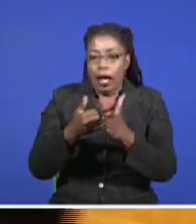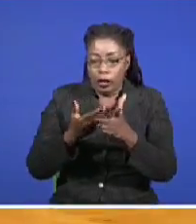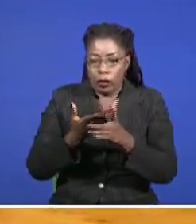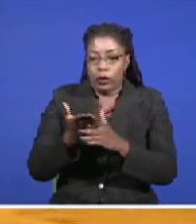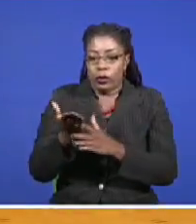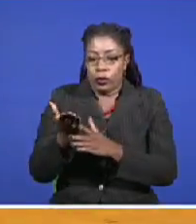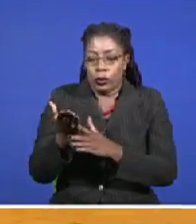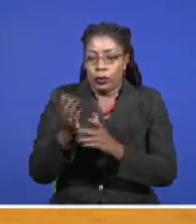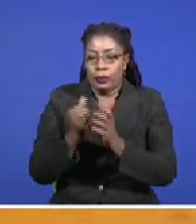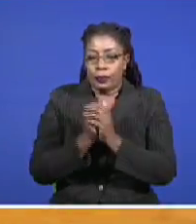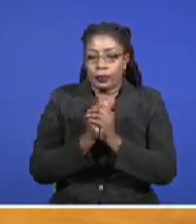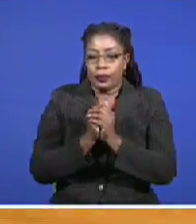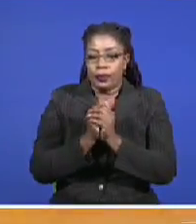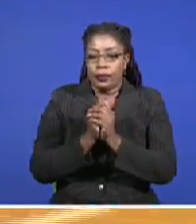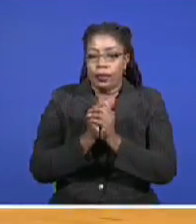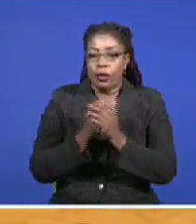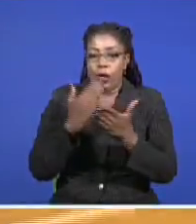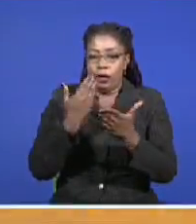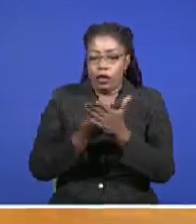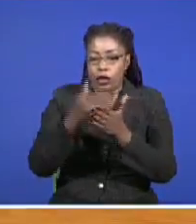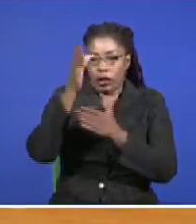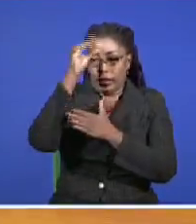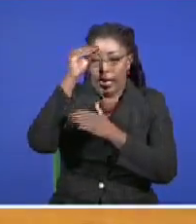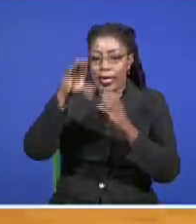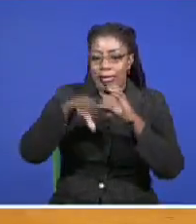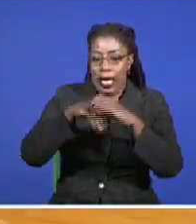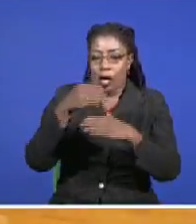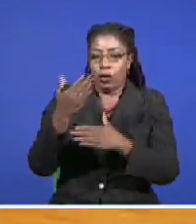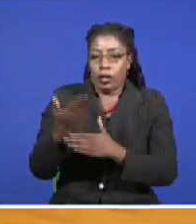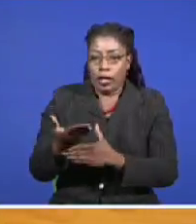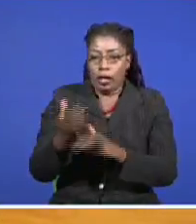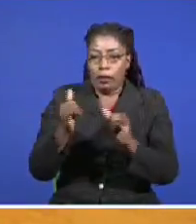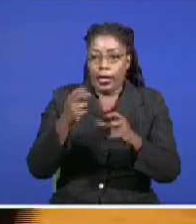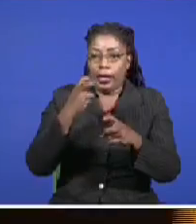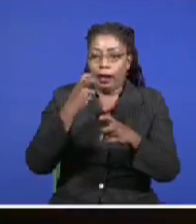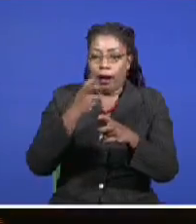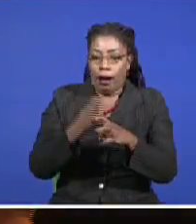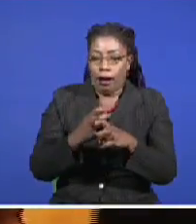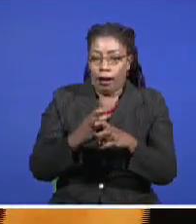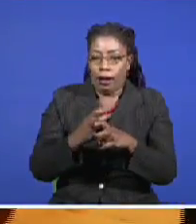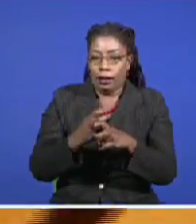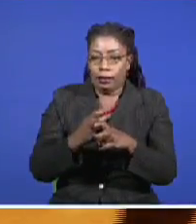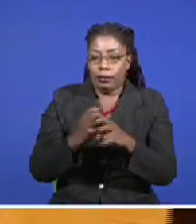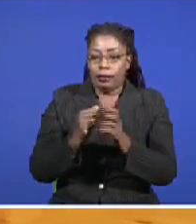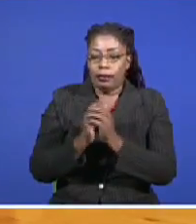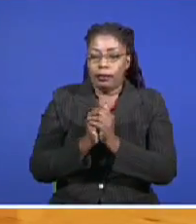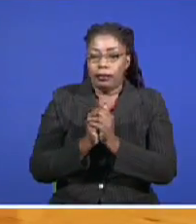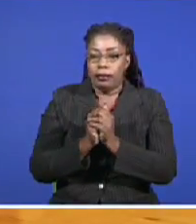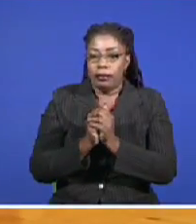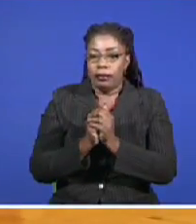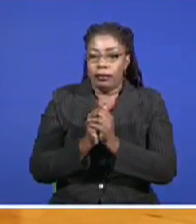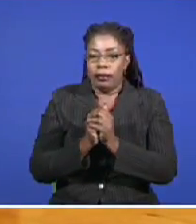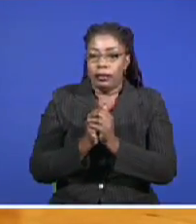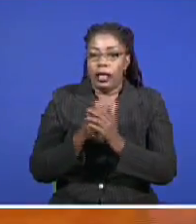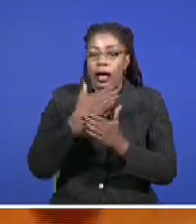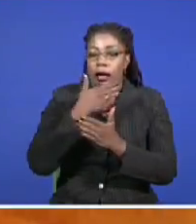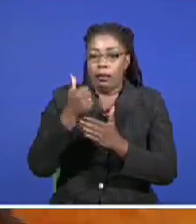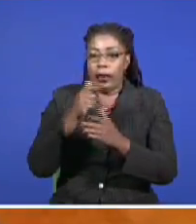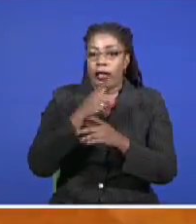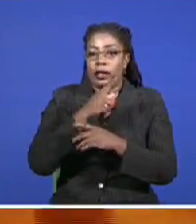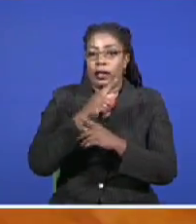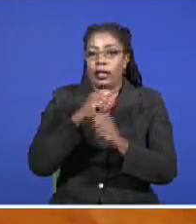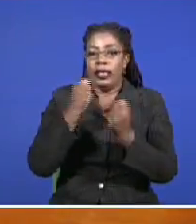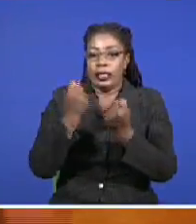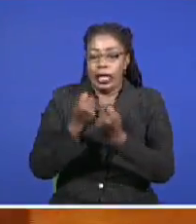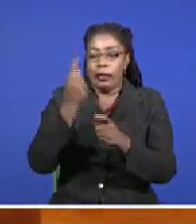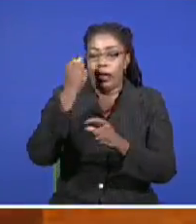composure. Bunch of good guys out here. Everyone was moving the ball, playing hard. So that's what you do. We play hard, better team one, I felt. You got to trust